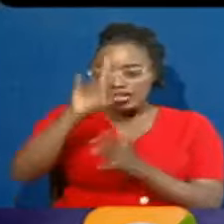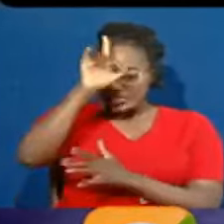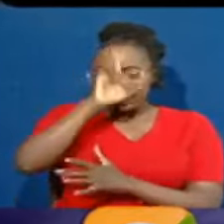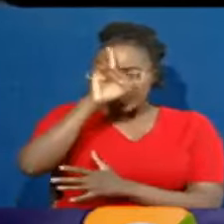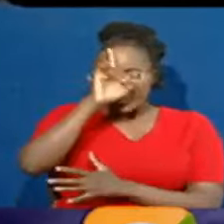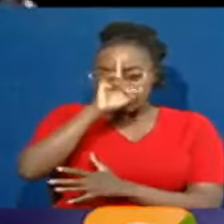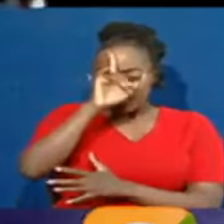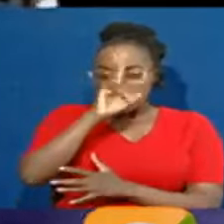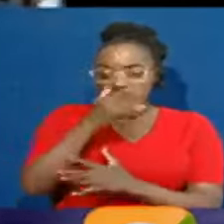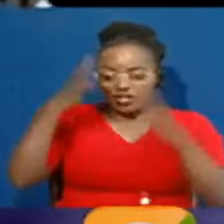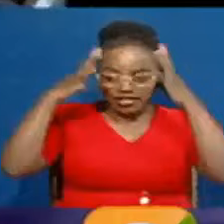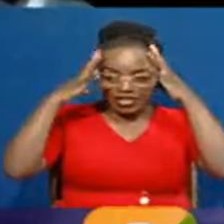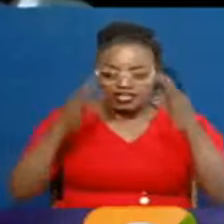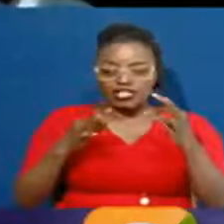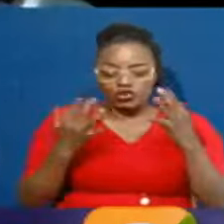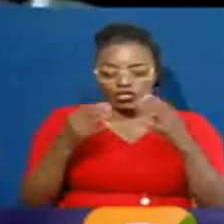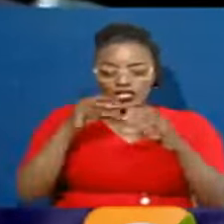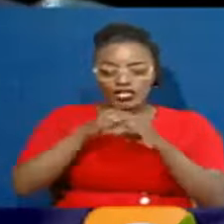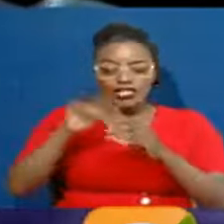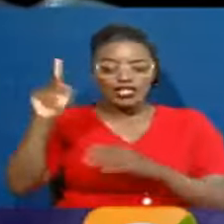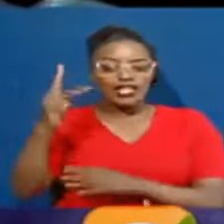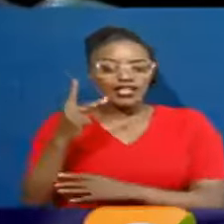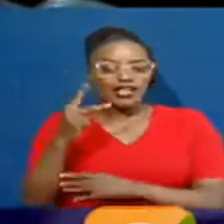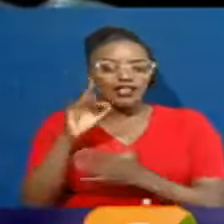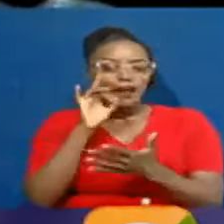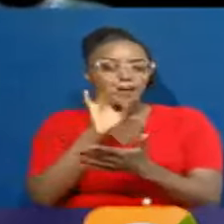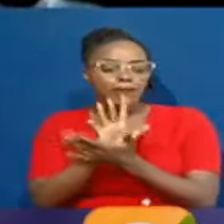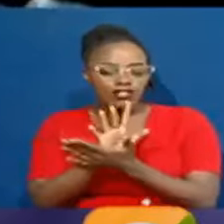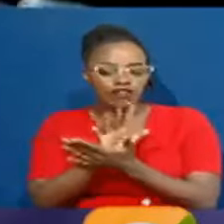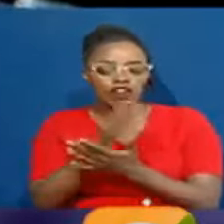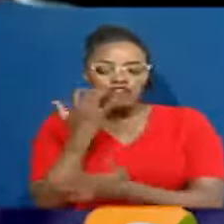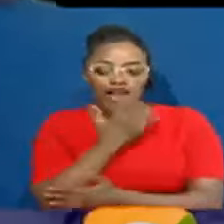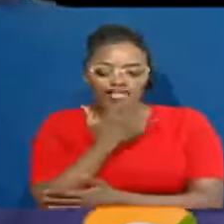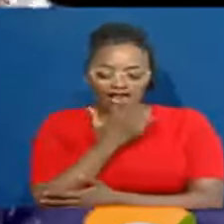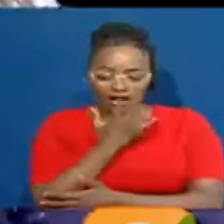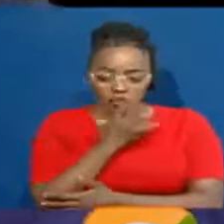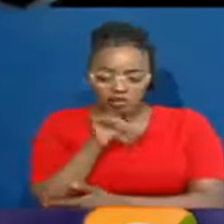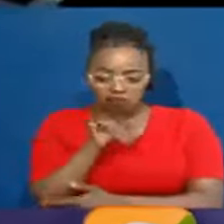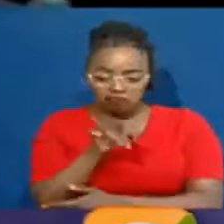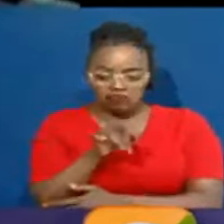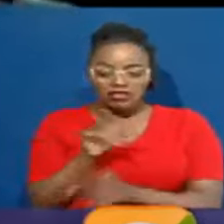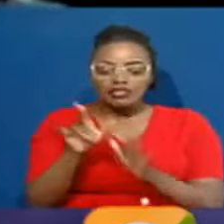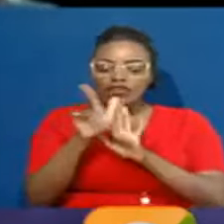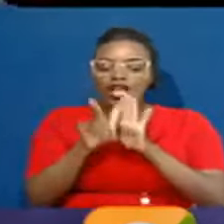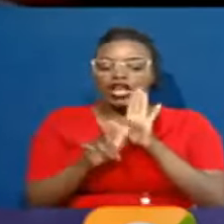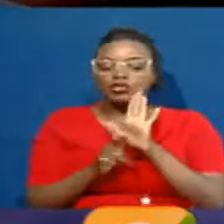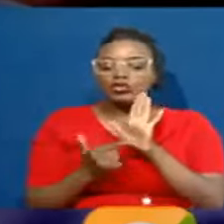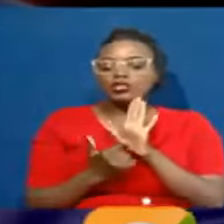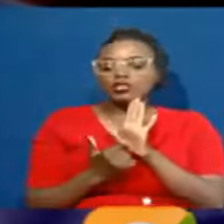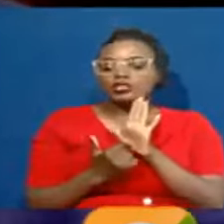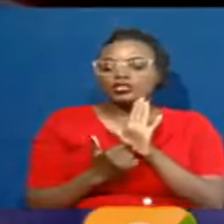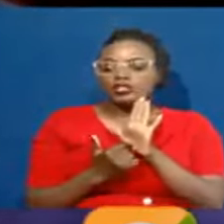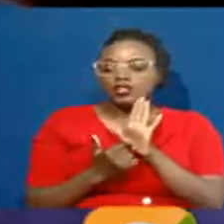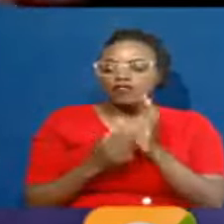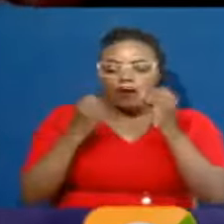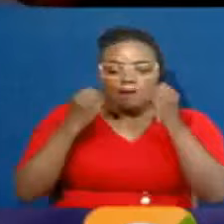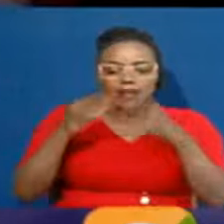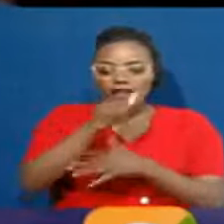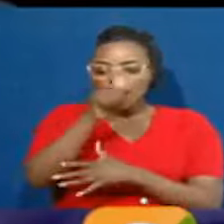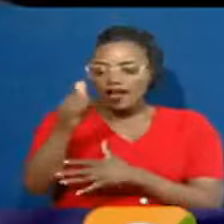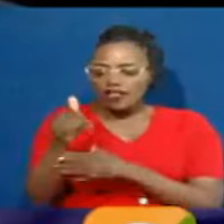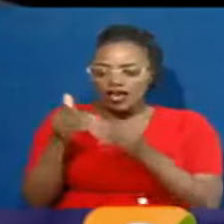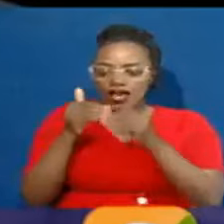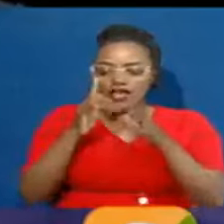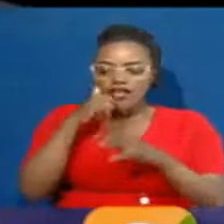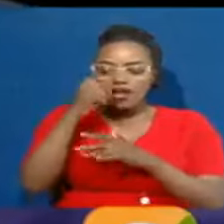serious decision across Kenya. The impeachment of Gachagua is a lesson for many other